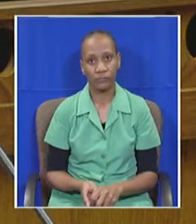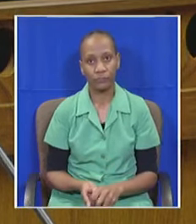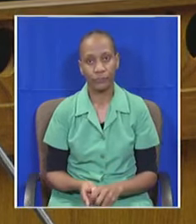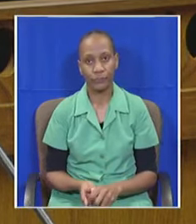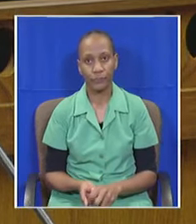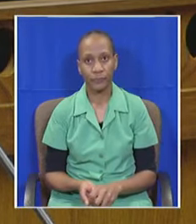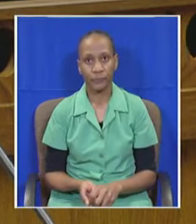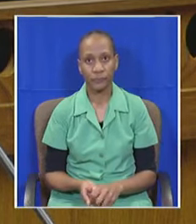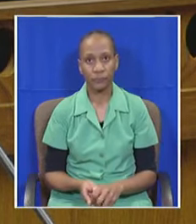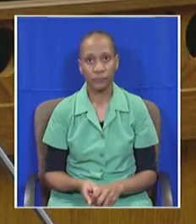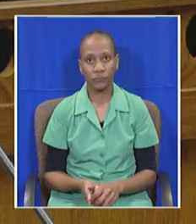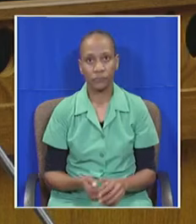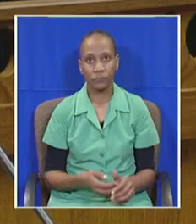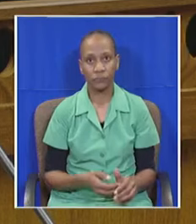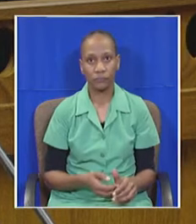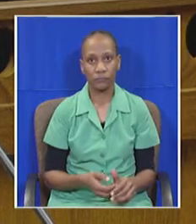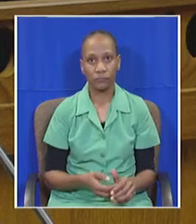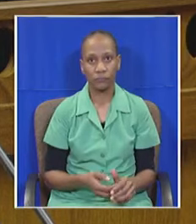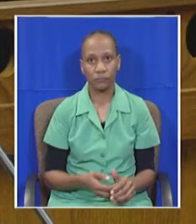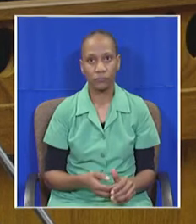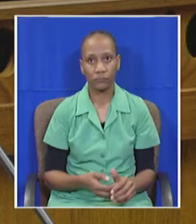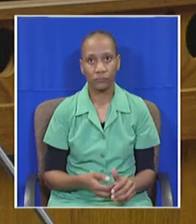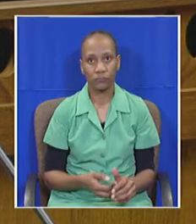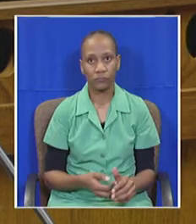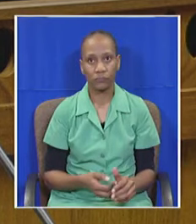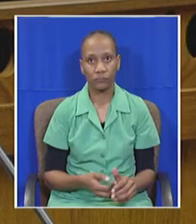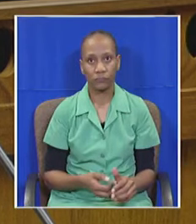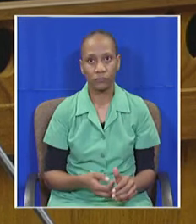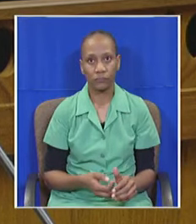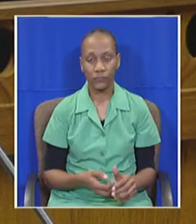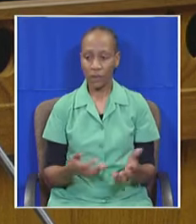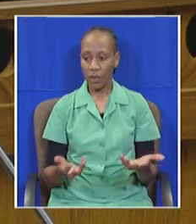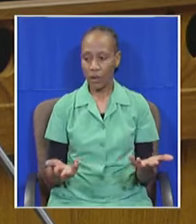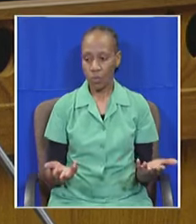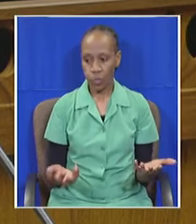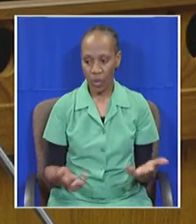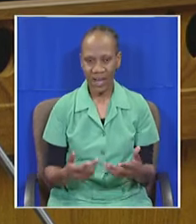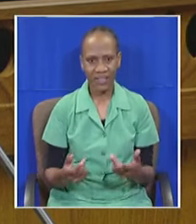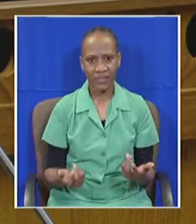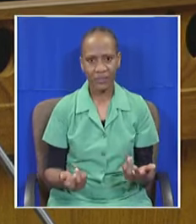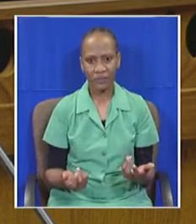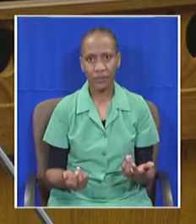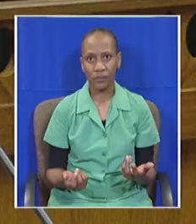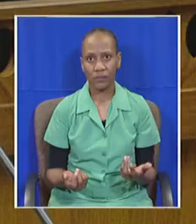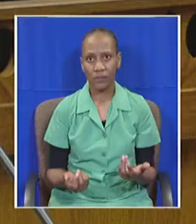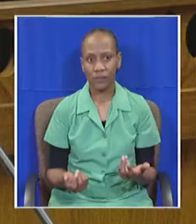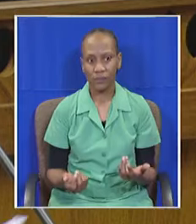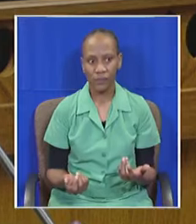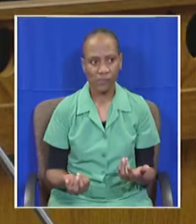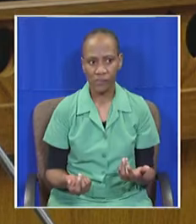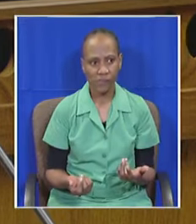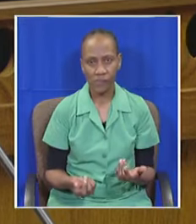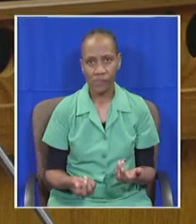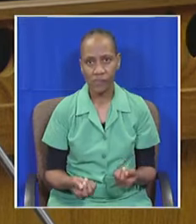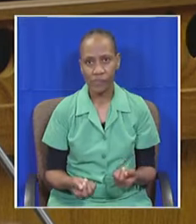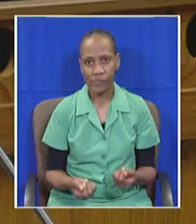and that has been established, and to actually rubbish the efforts that have been made by many others in order to ensure that